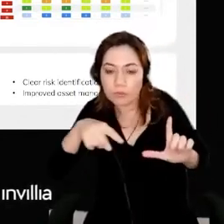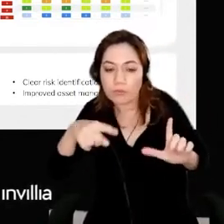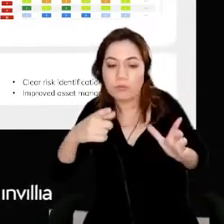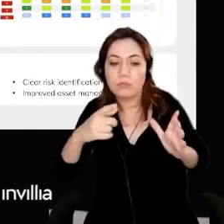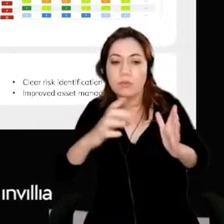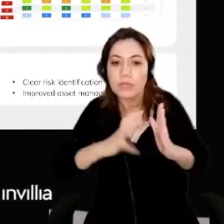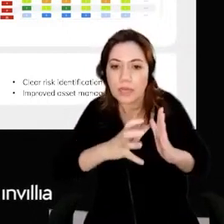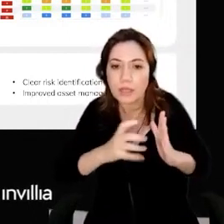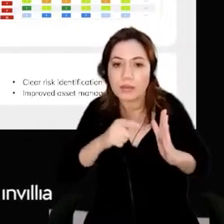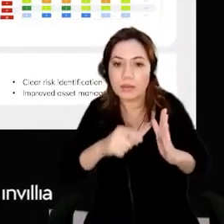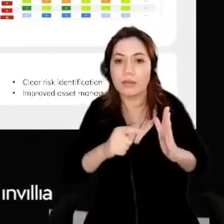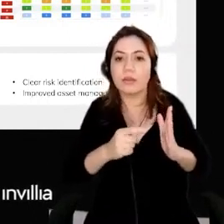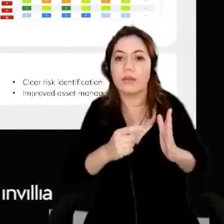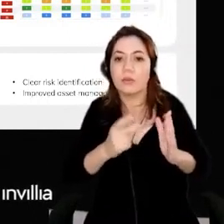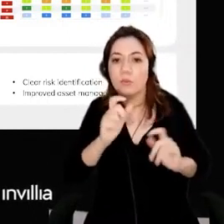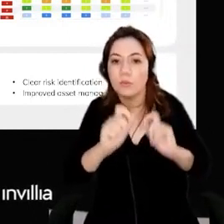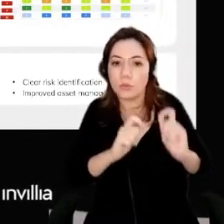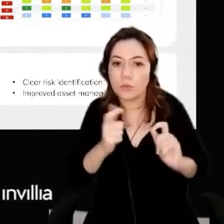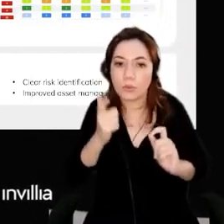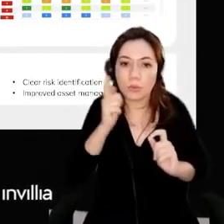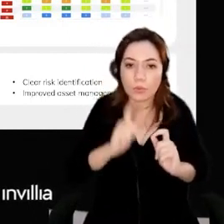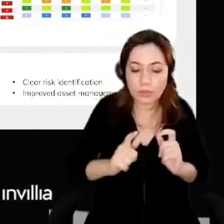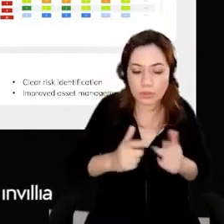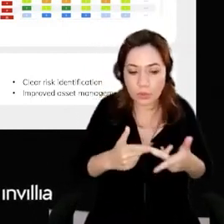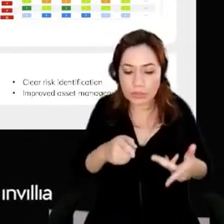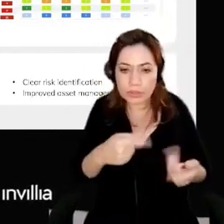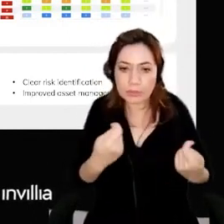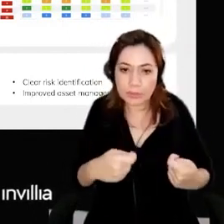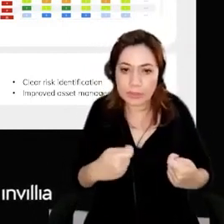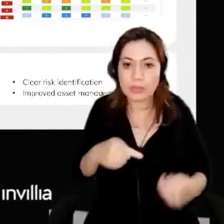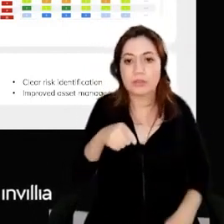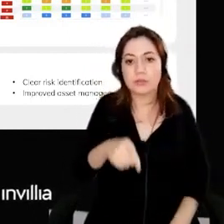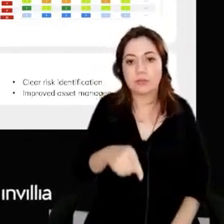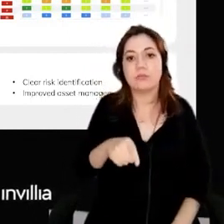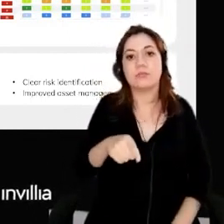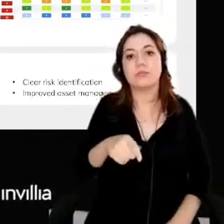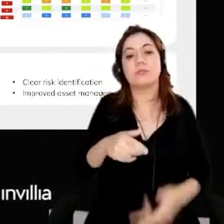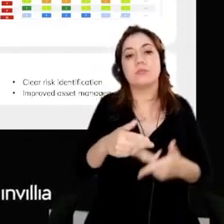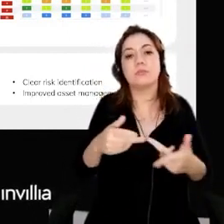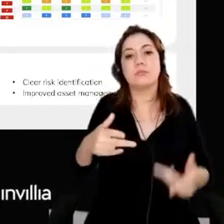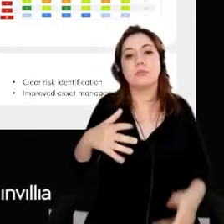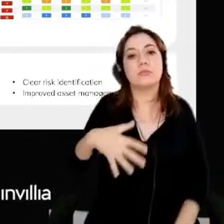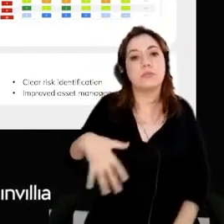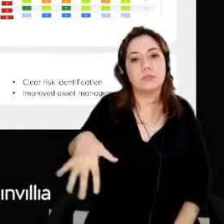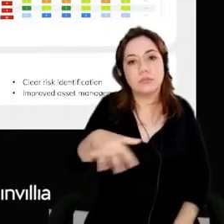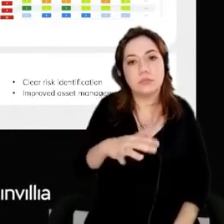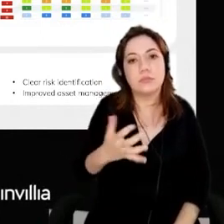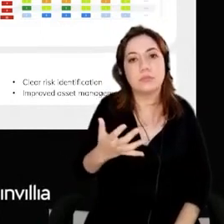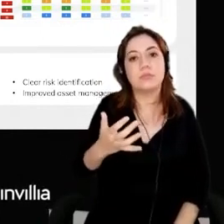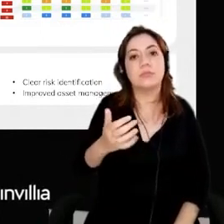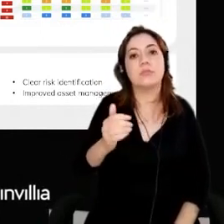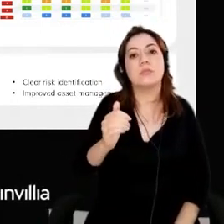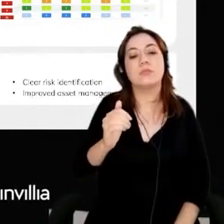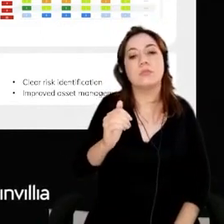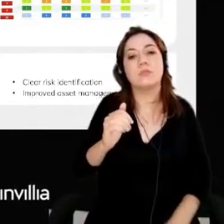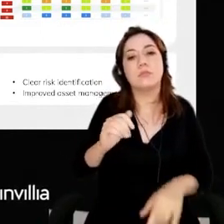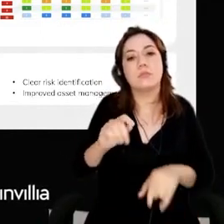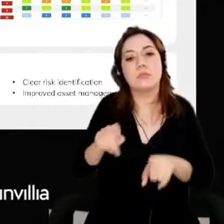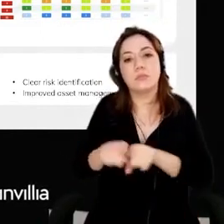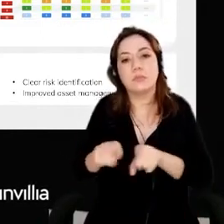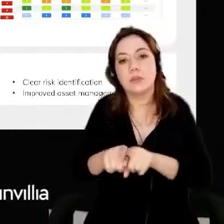through and do that. You know, so it's things around what's the asset base, you know, how are they operating, how old are all of these